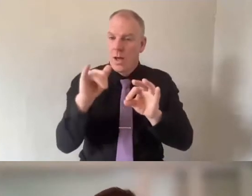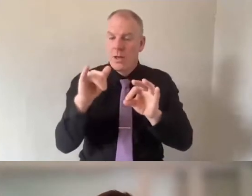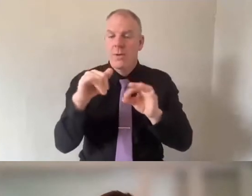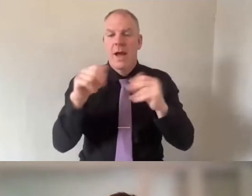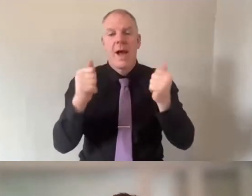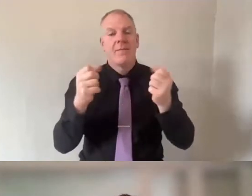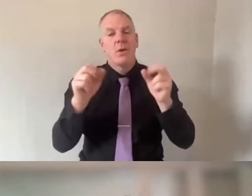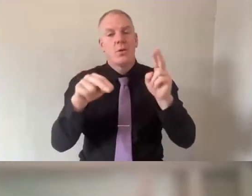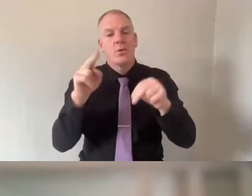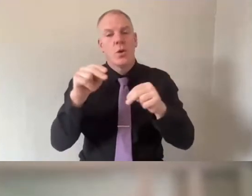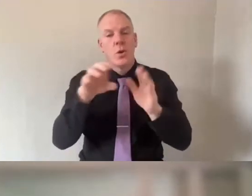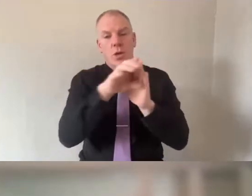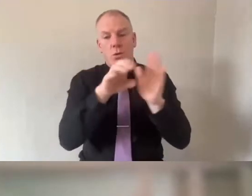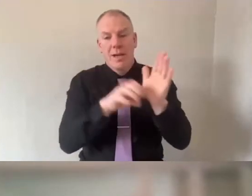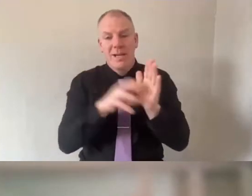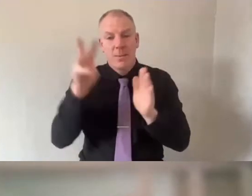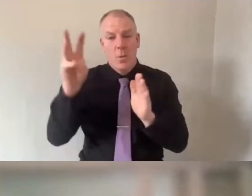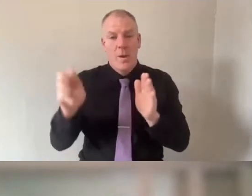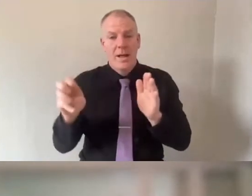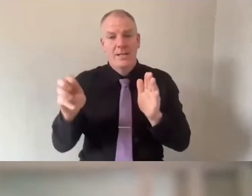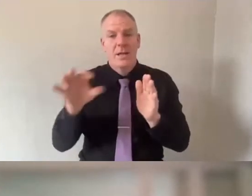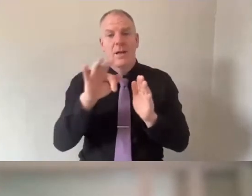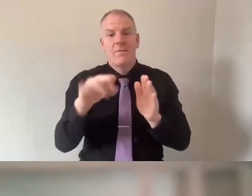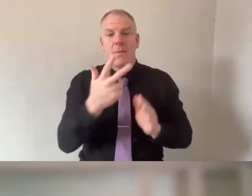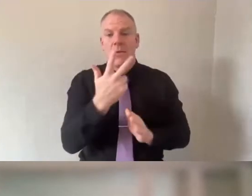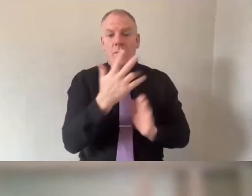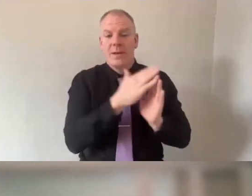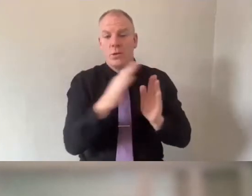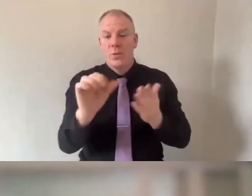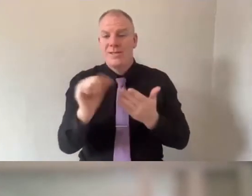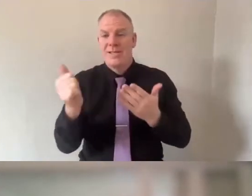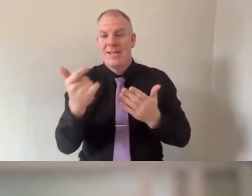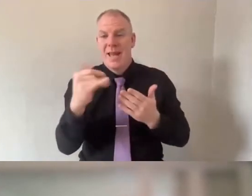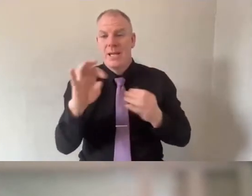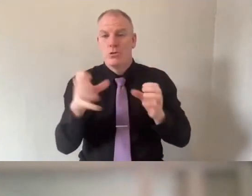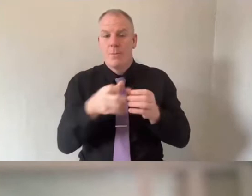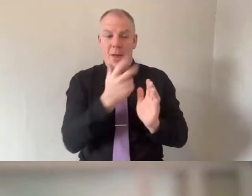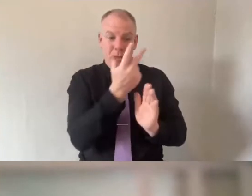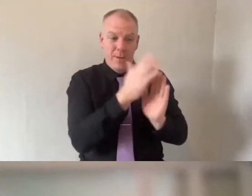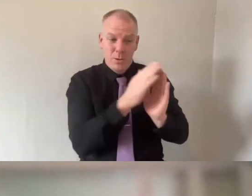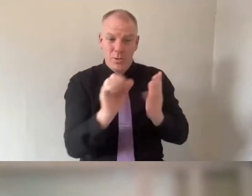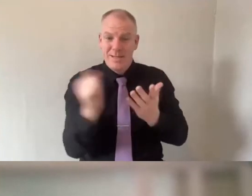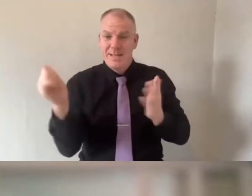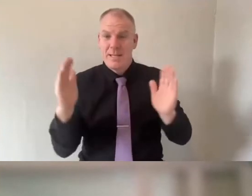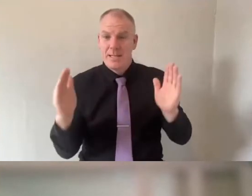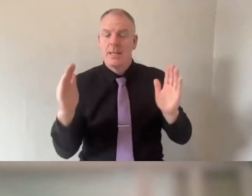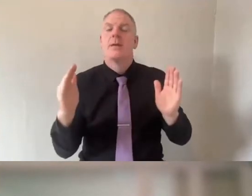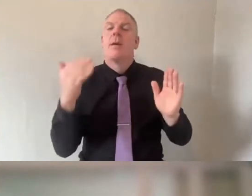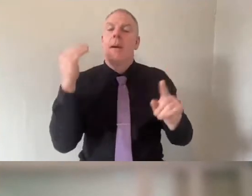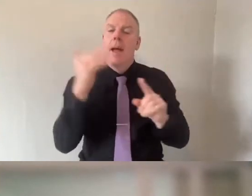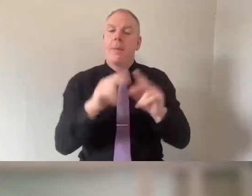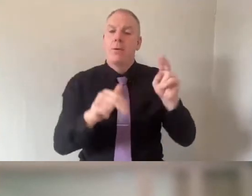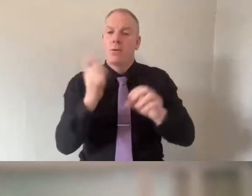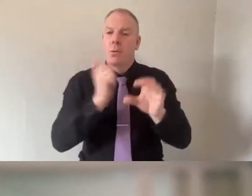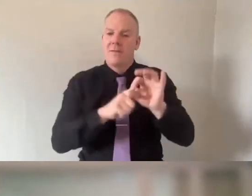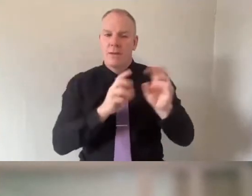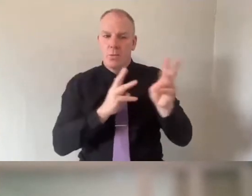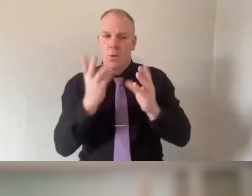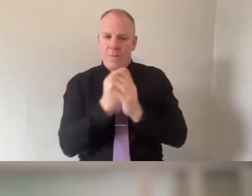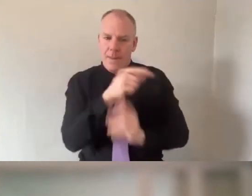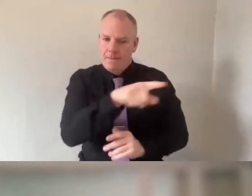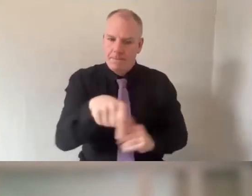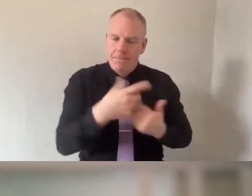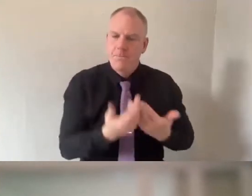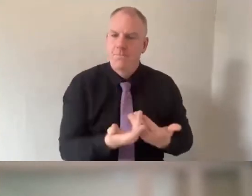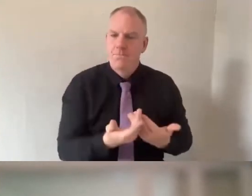a new curriculum in Wales for 3 to 16-year-olds. And it was about developing new qualifications to work with that. And very much